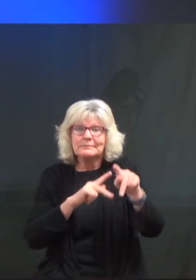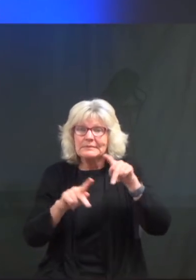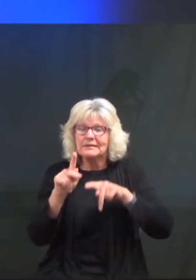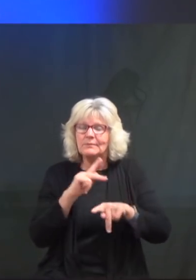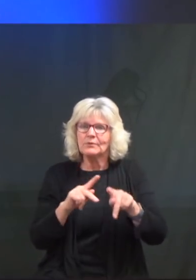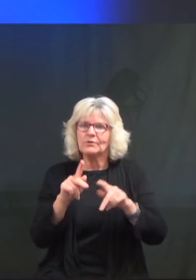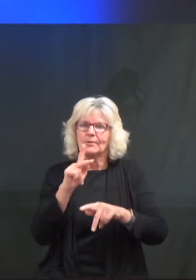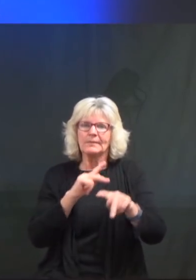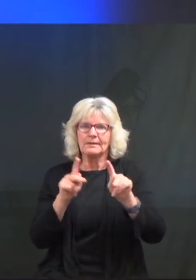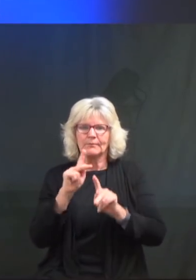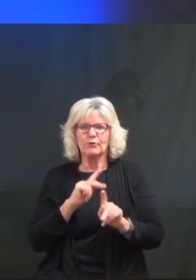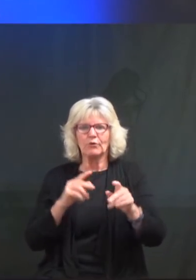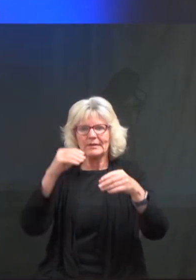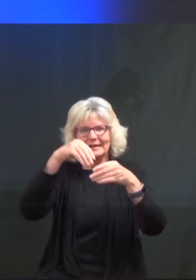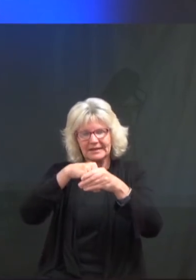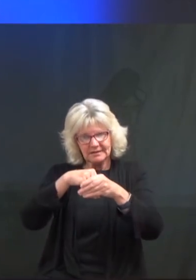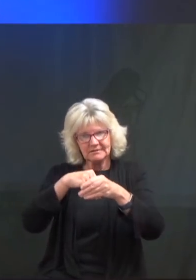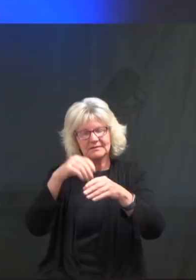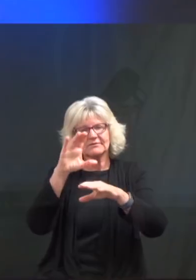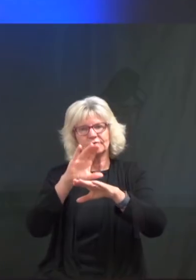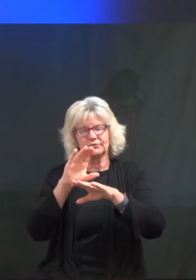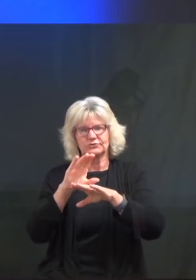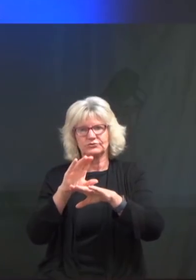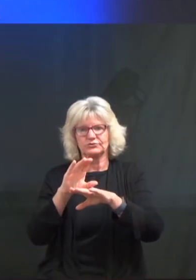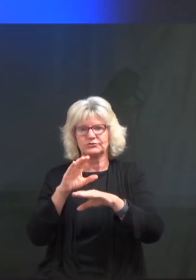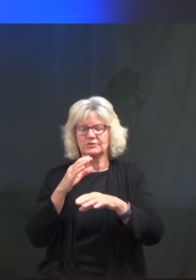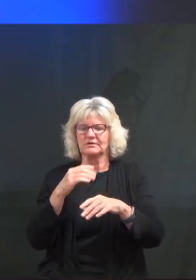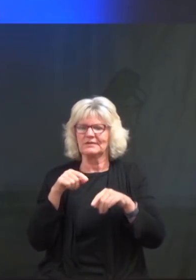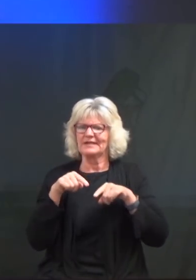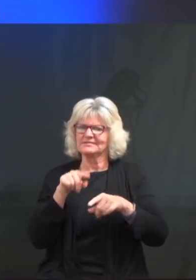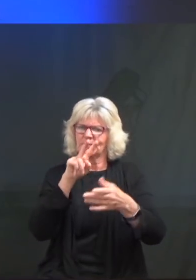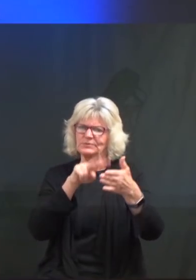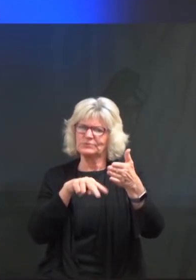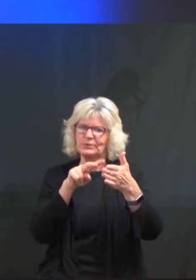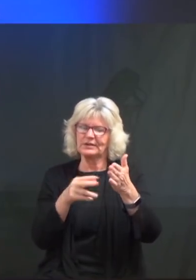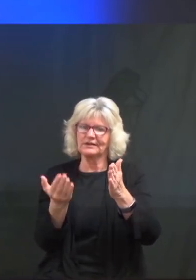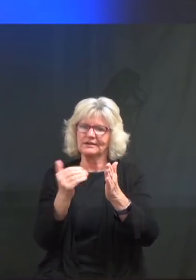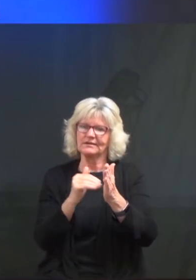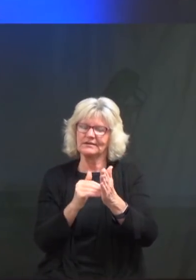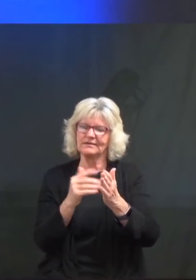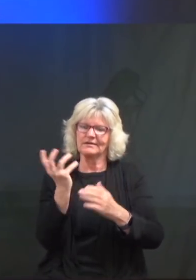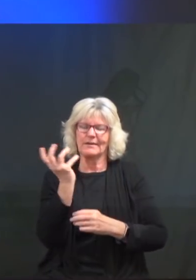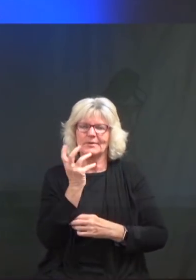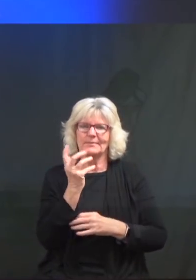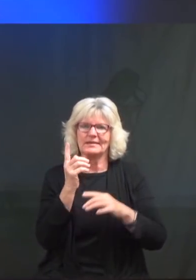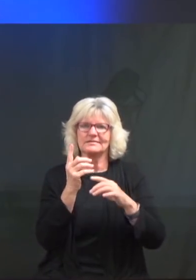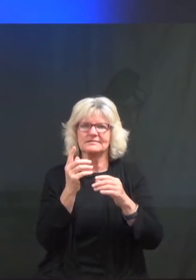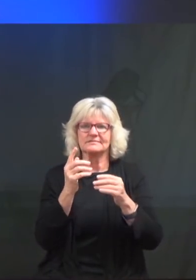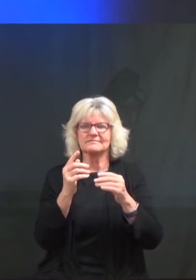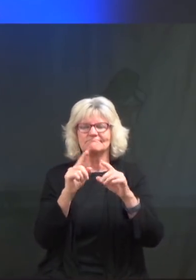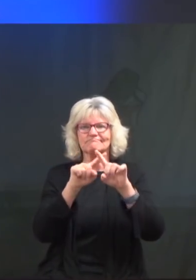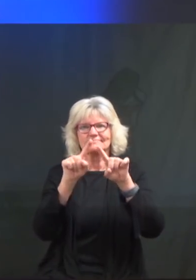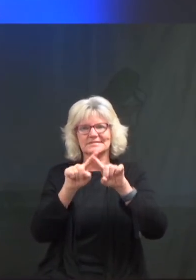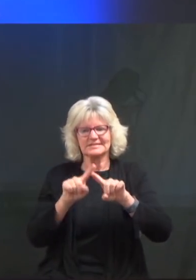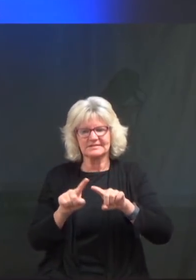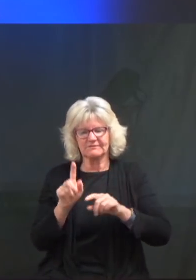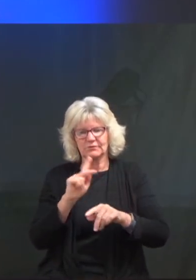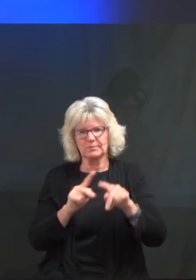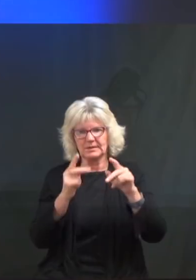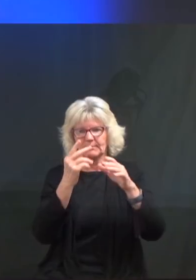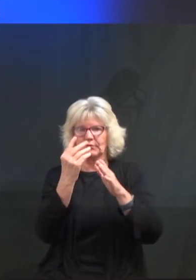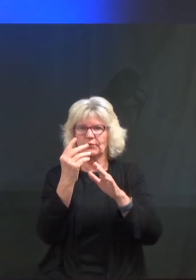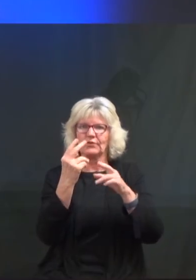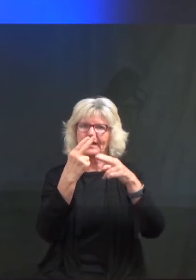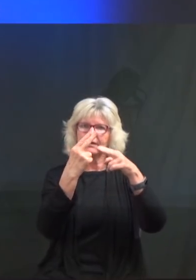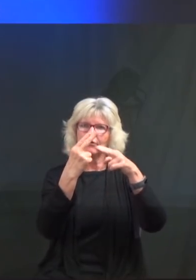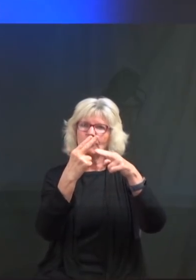the church. In my reading through here again, I was amazed at the number of different people that are listed by